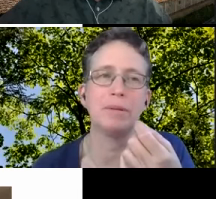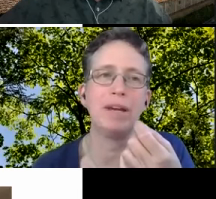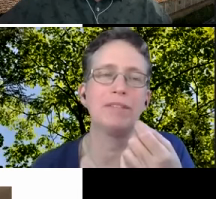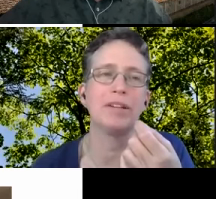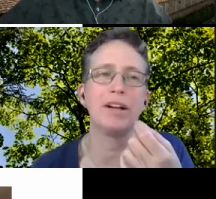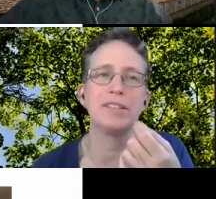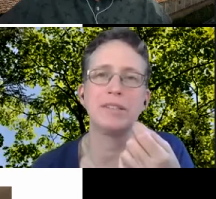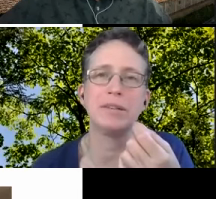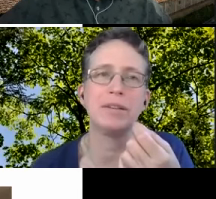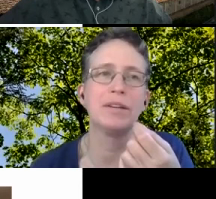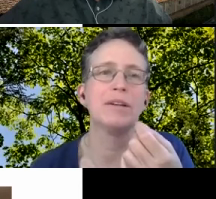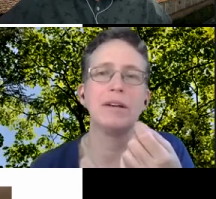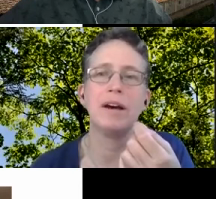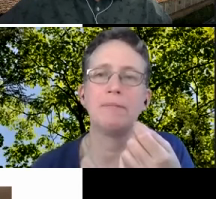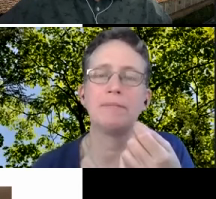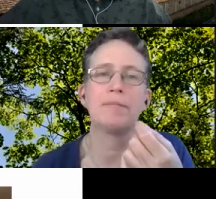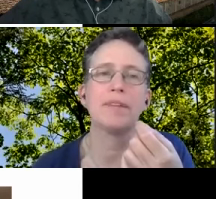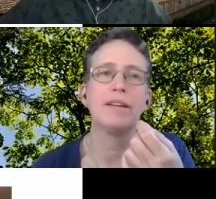urban behavioral ecology. So